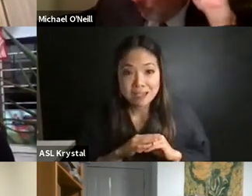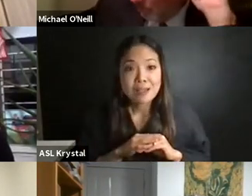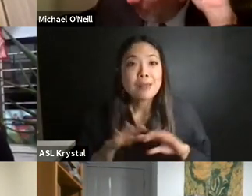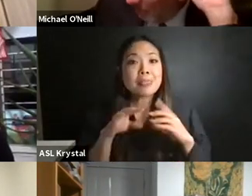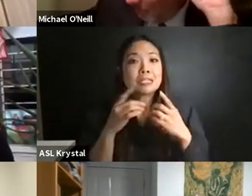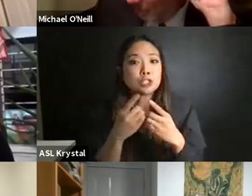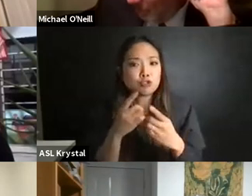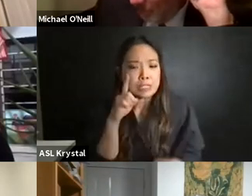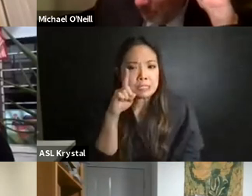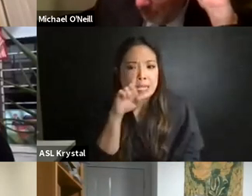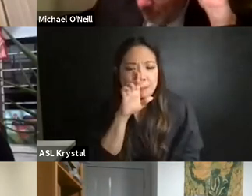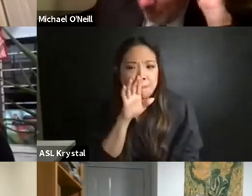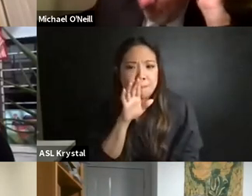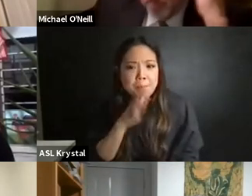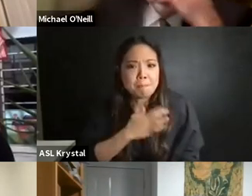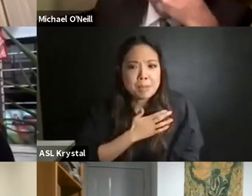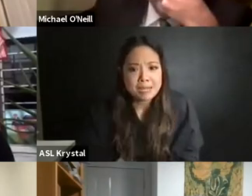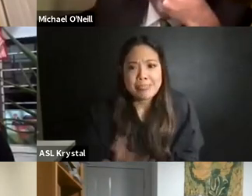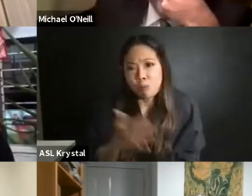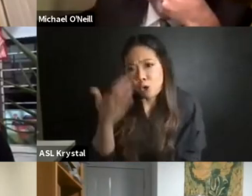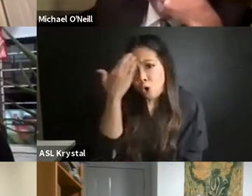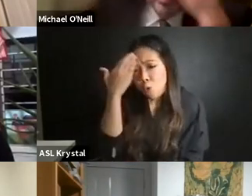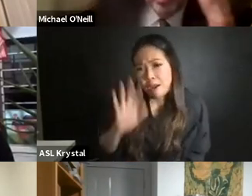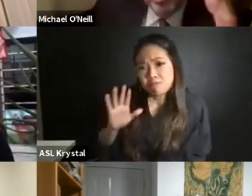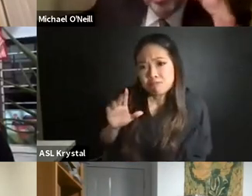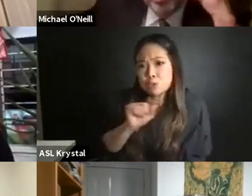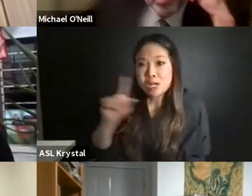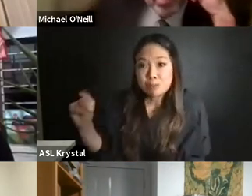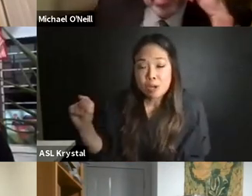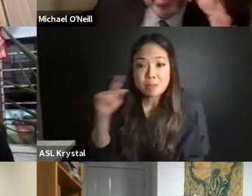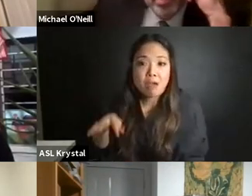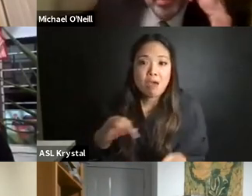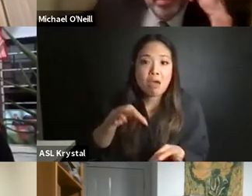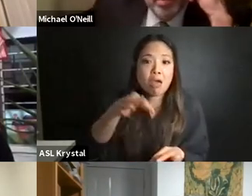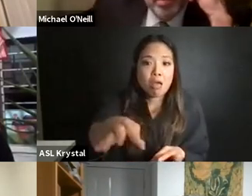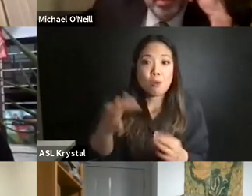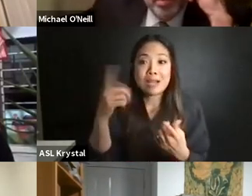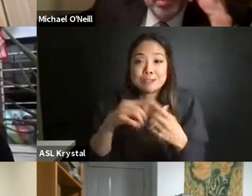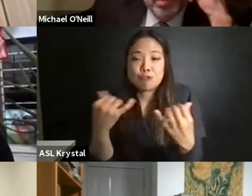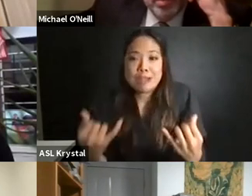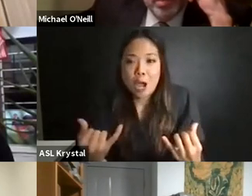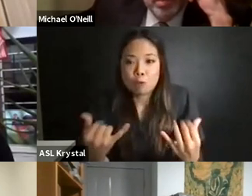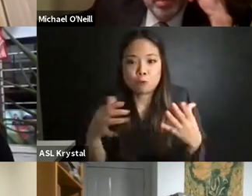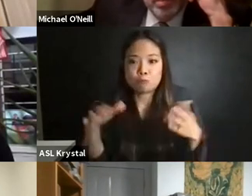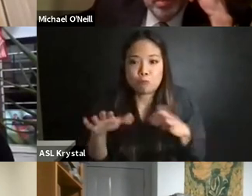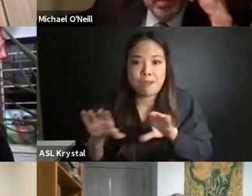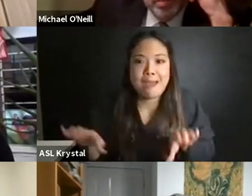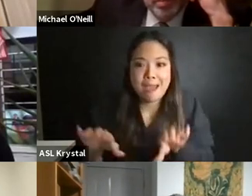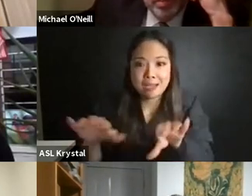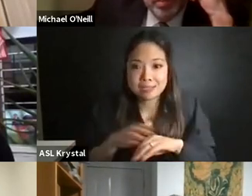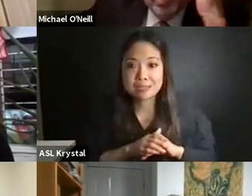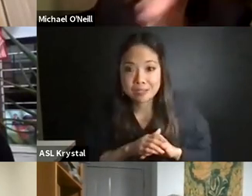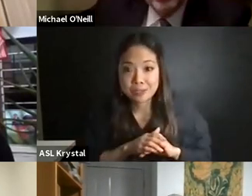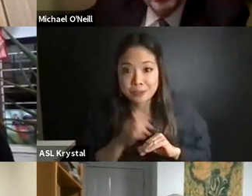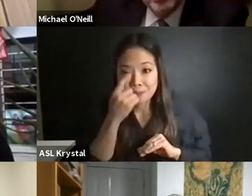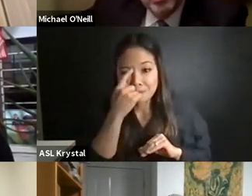in 2020 and yet he waited until now to act if and i think this is a big if if the recent investigation was unbiased and